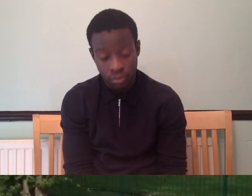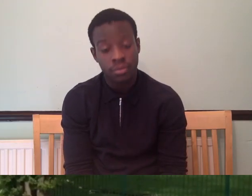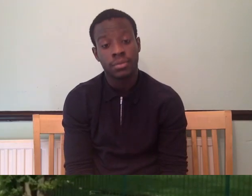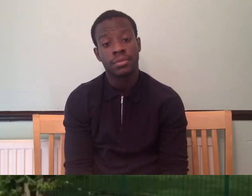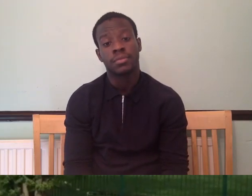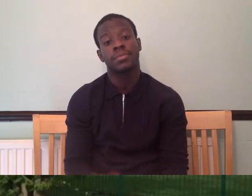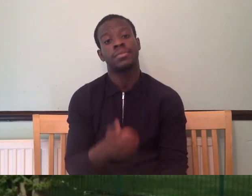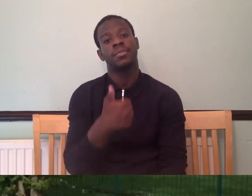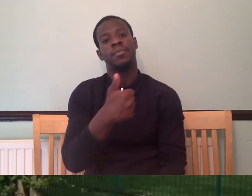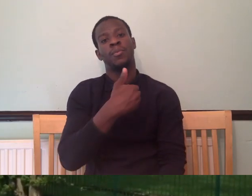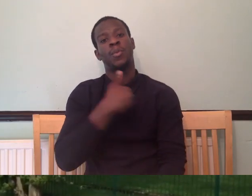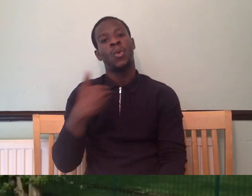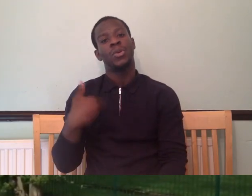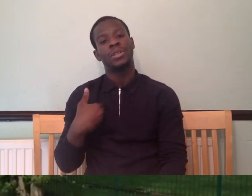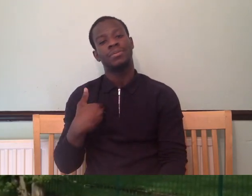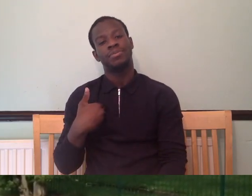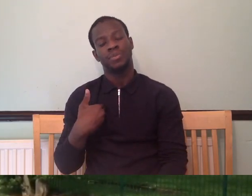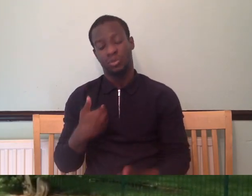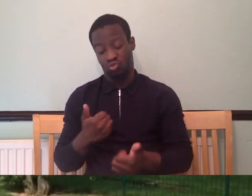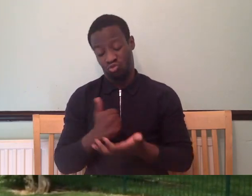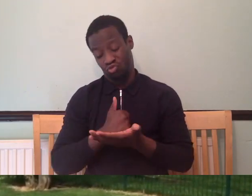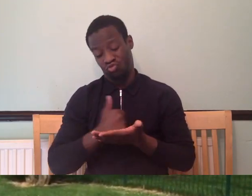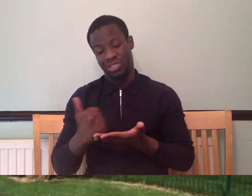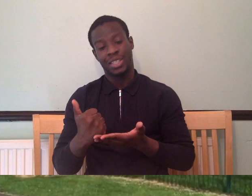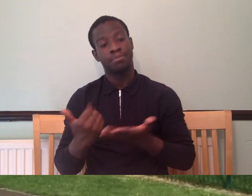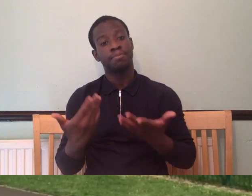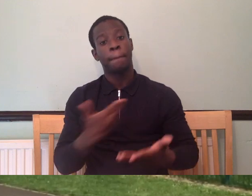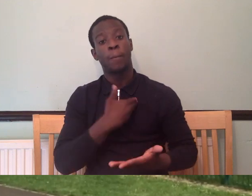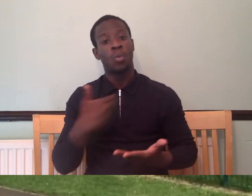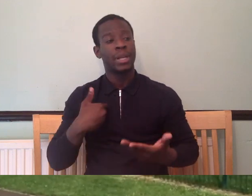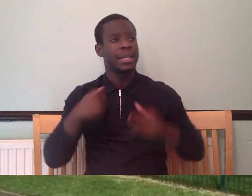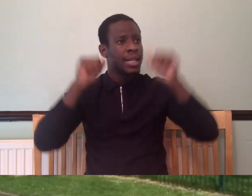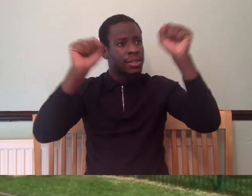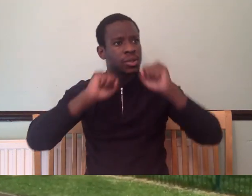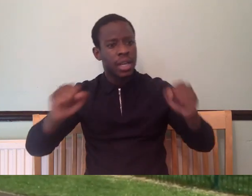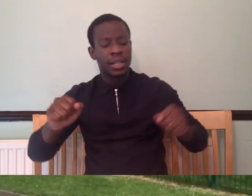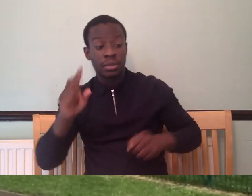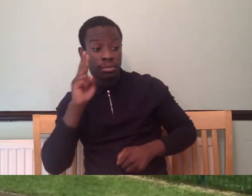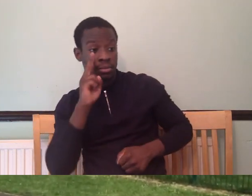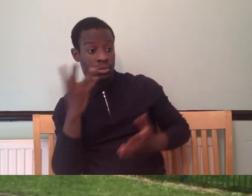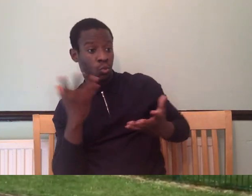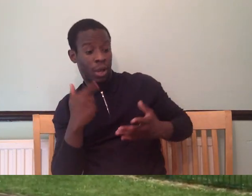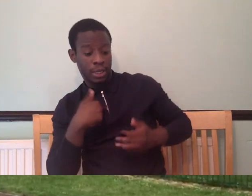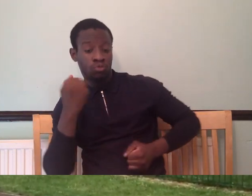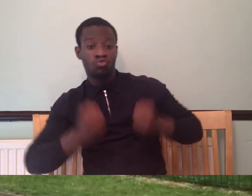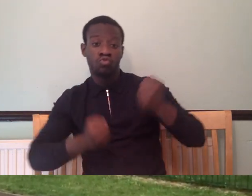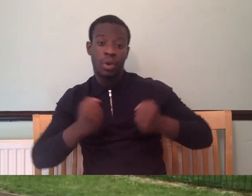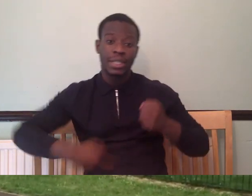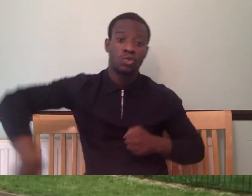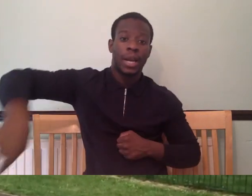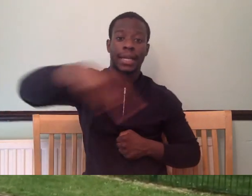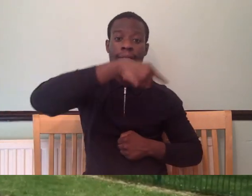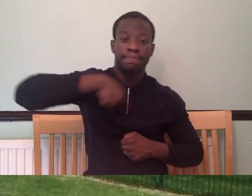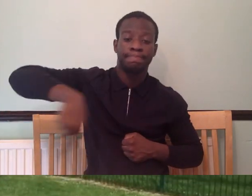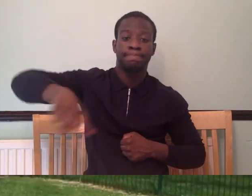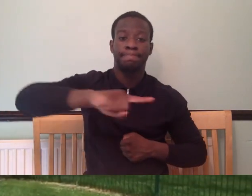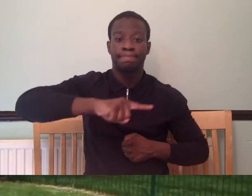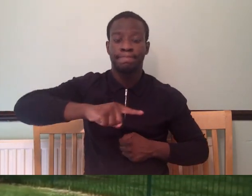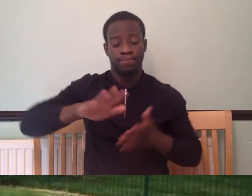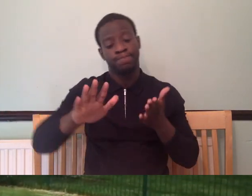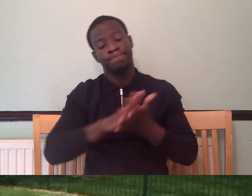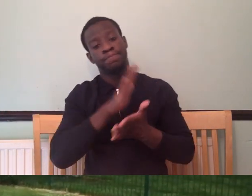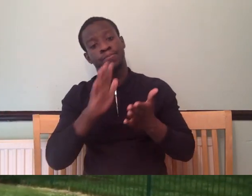Good morning. It's great to be out and about this morning doing a bit of exercise. As you can see, I'm at the running track and looking forward to a bit of fresh